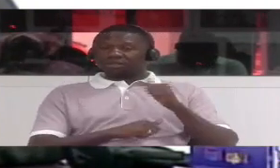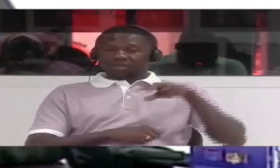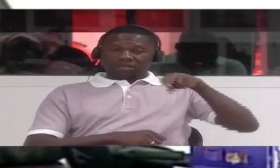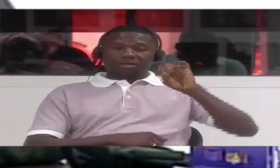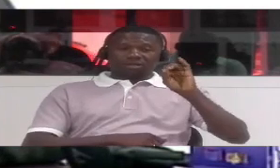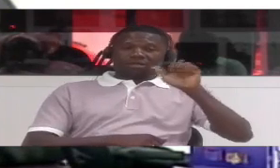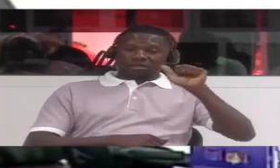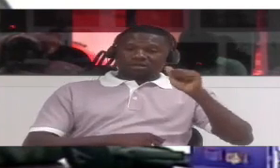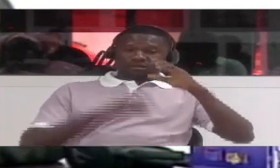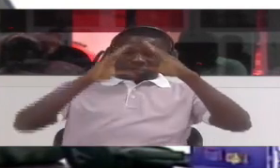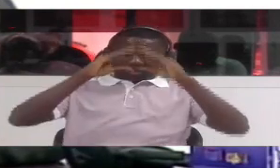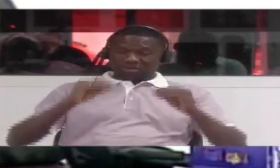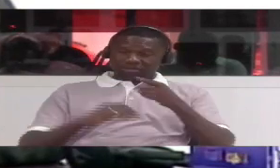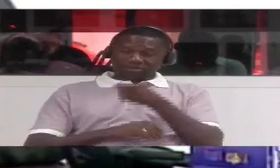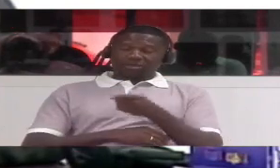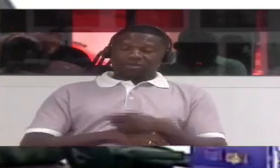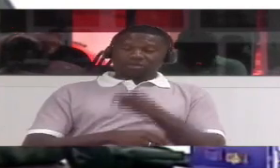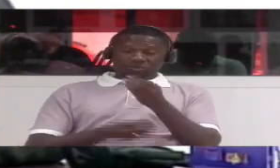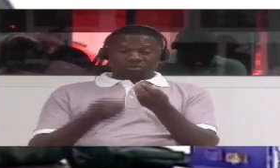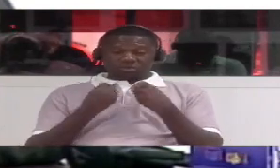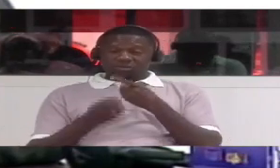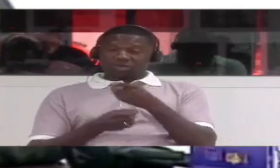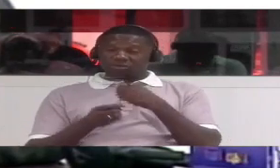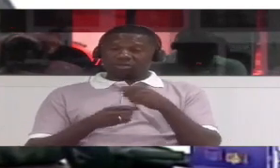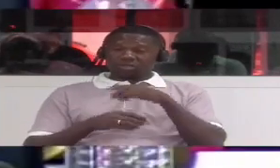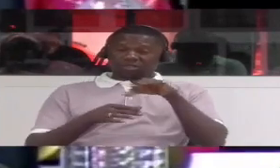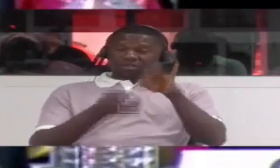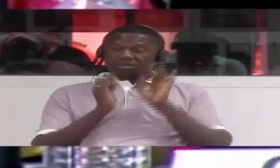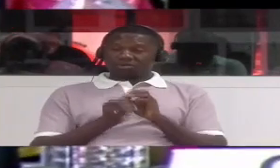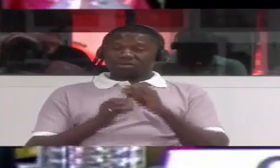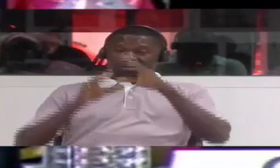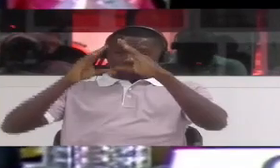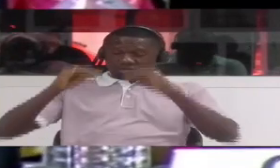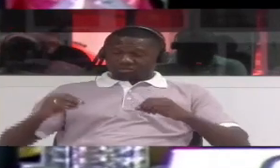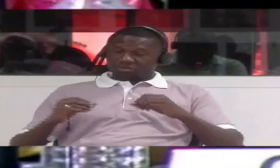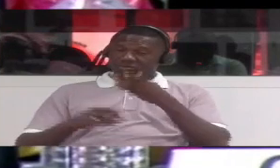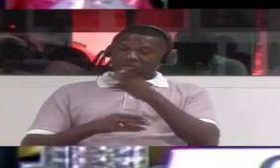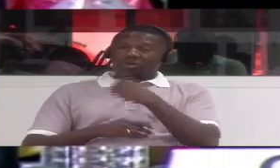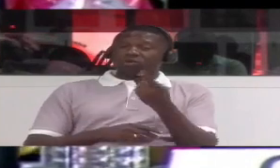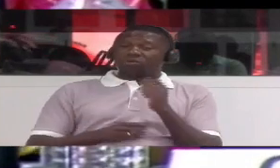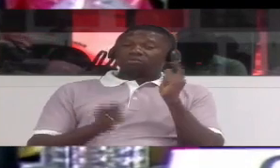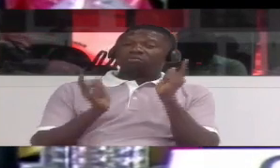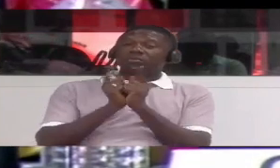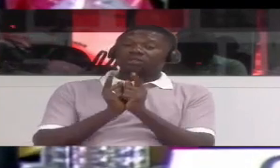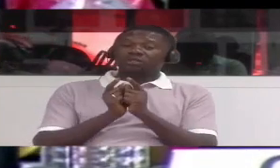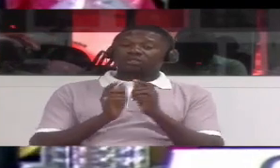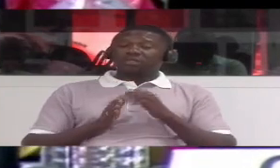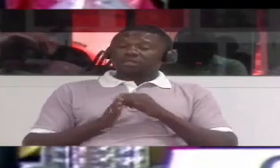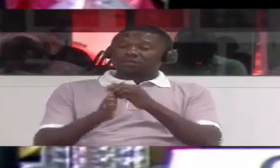NIA building. You told us that you were taken to a room where you found Deputy Director of the